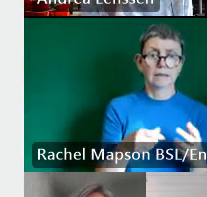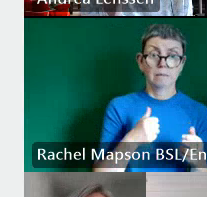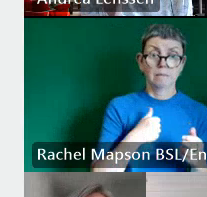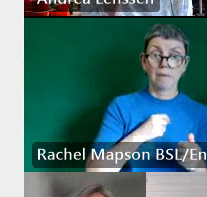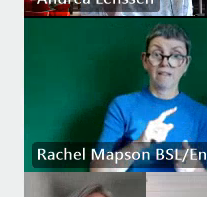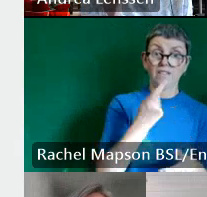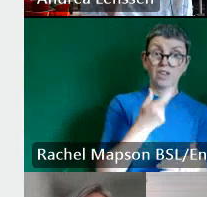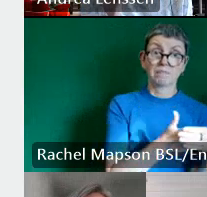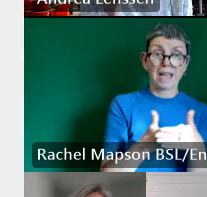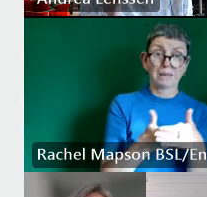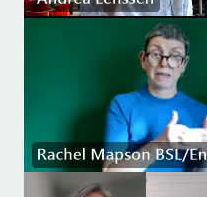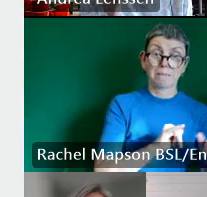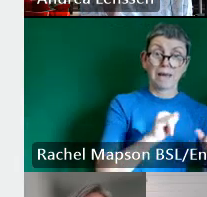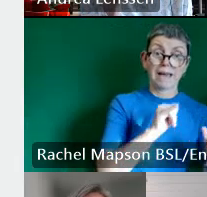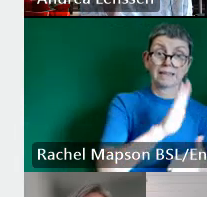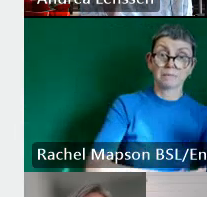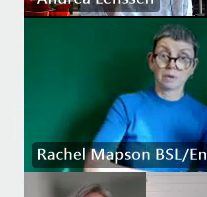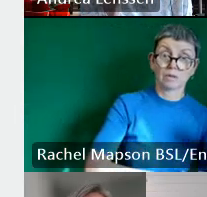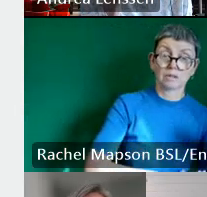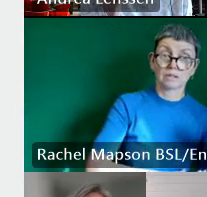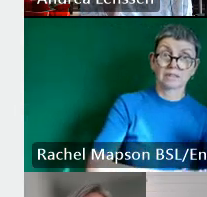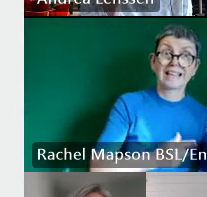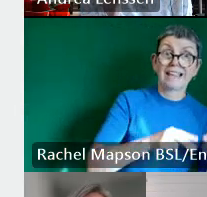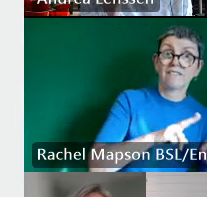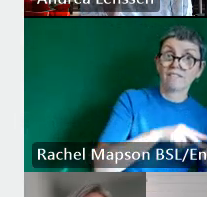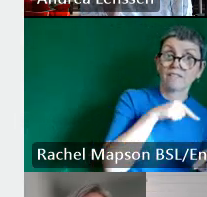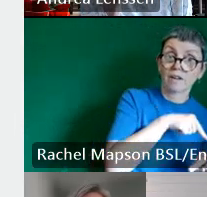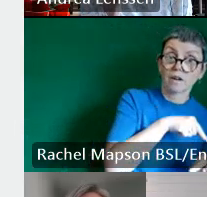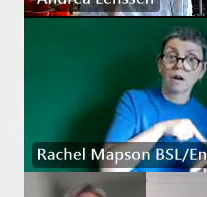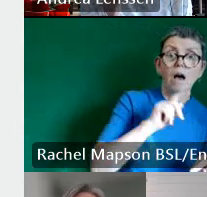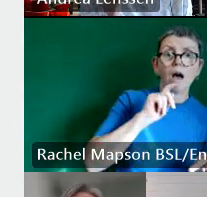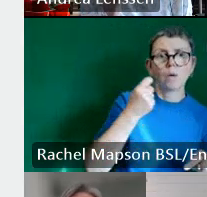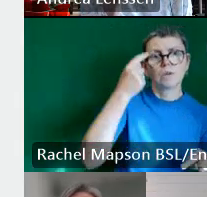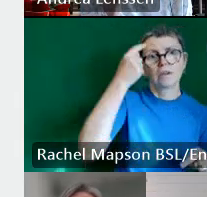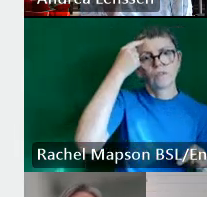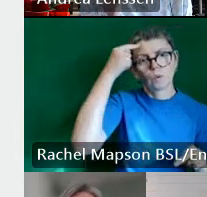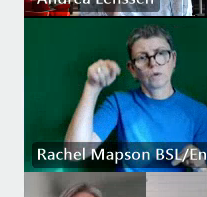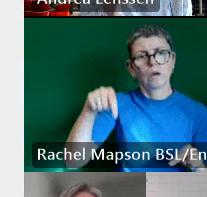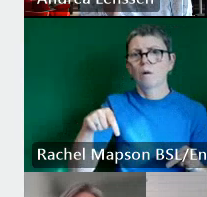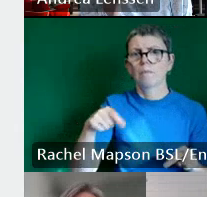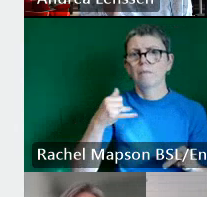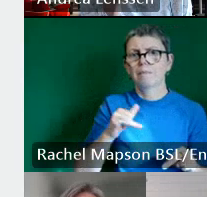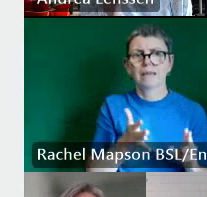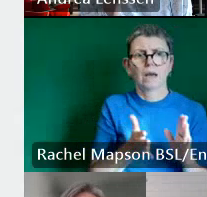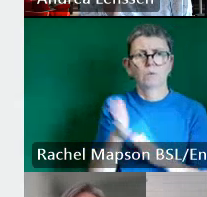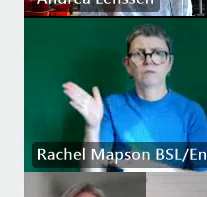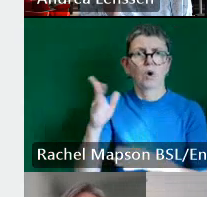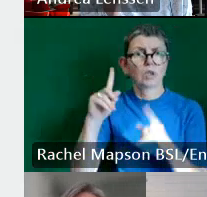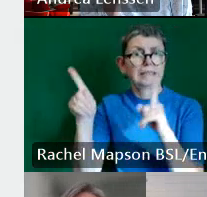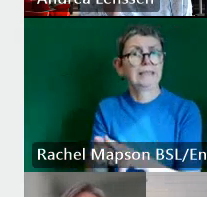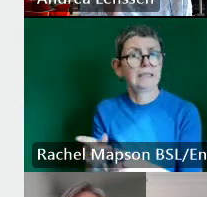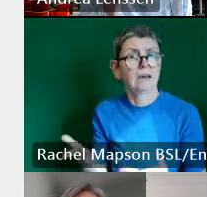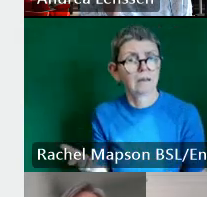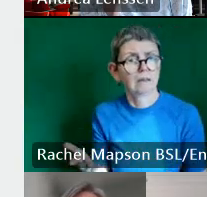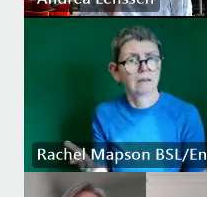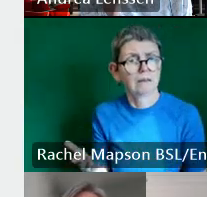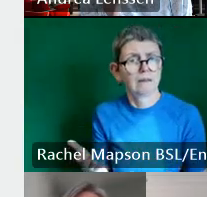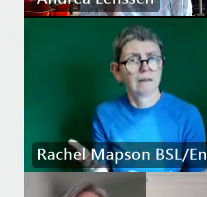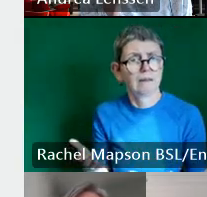first baby, maybe I would have thought the same and maybe I would have delivered in India or something." So to say